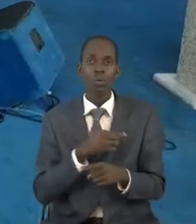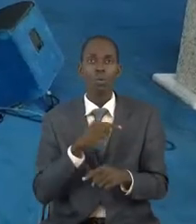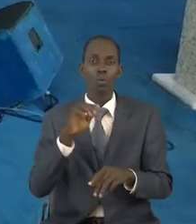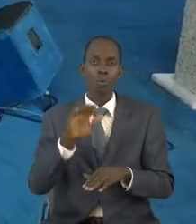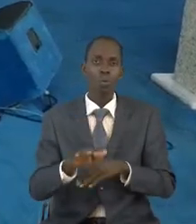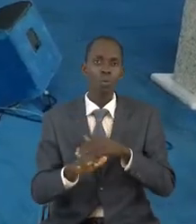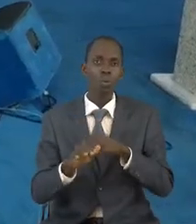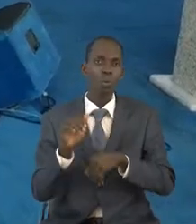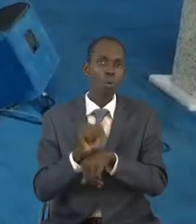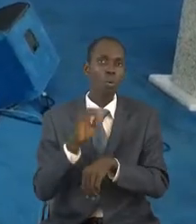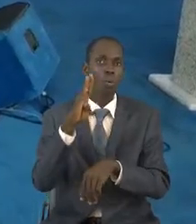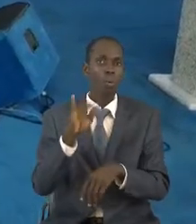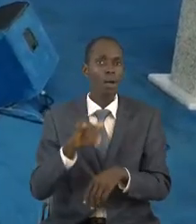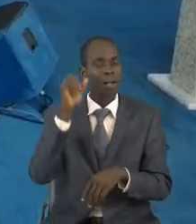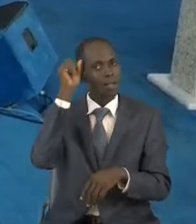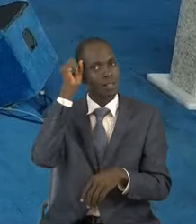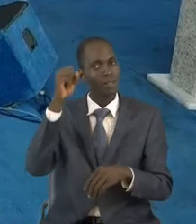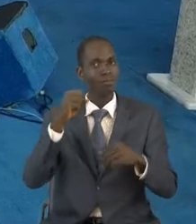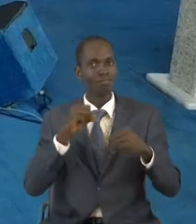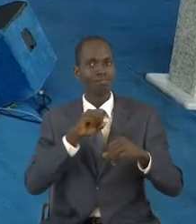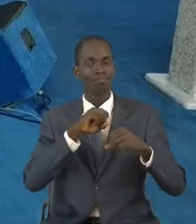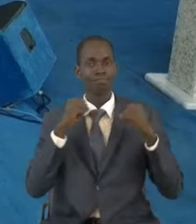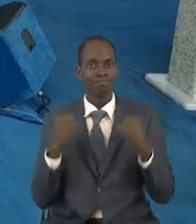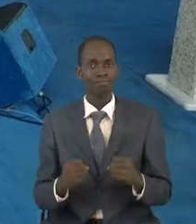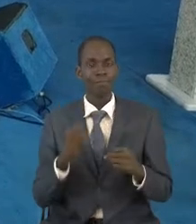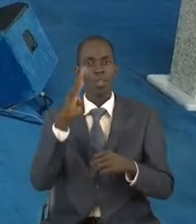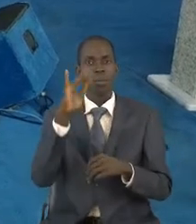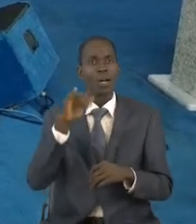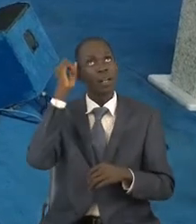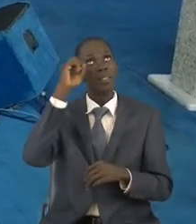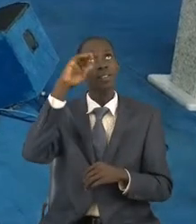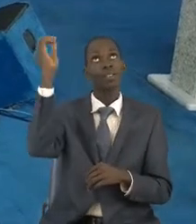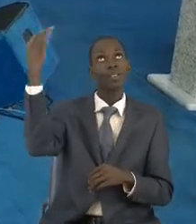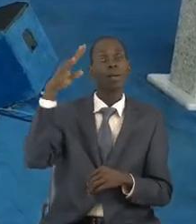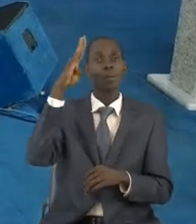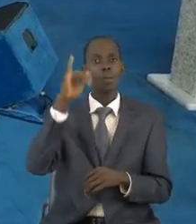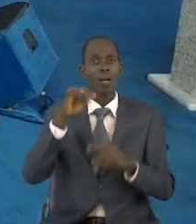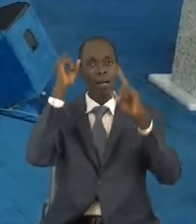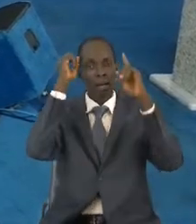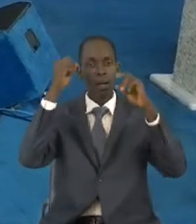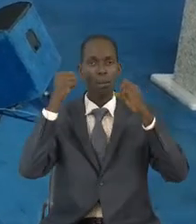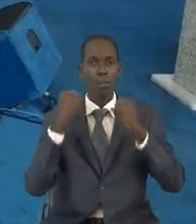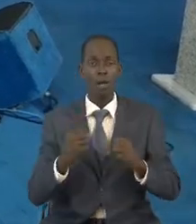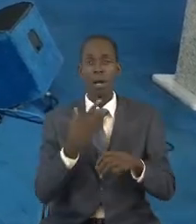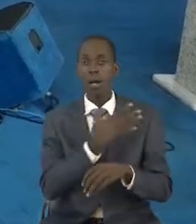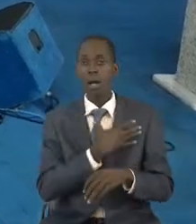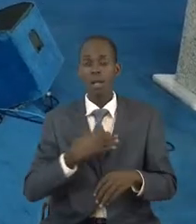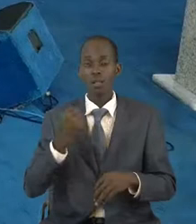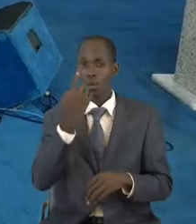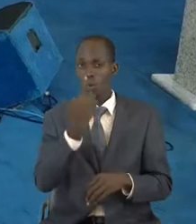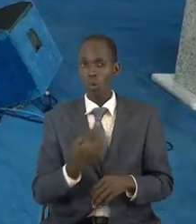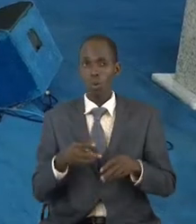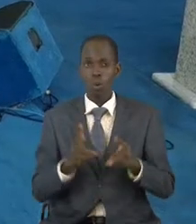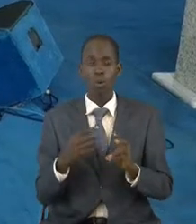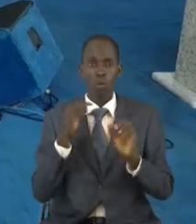his strength, by his grace, by his power. And the only way we can walk with the